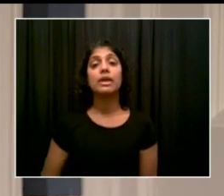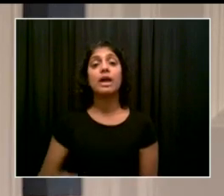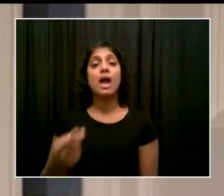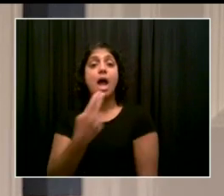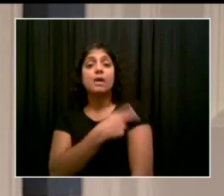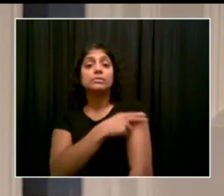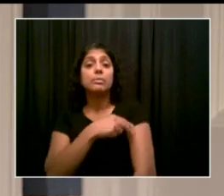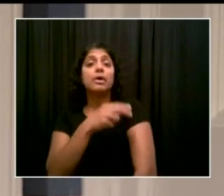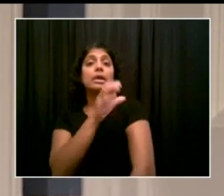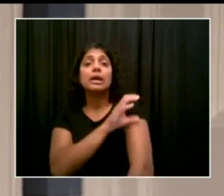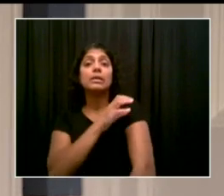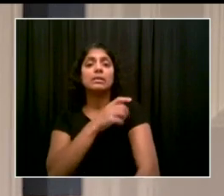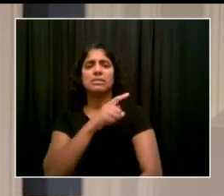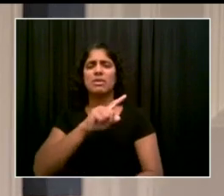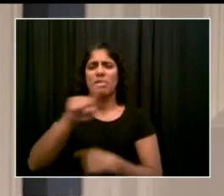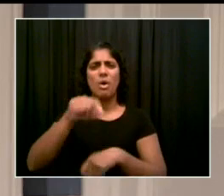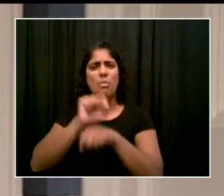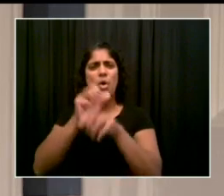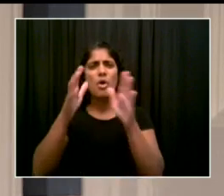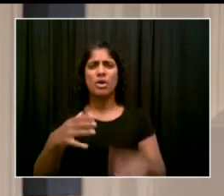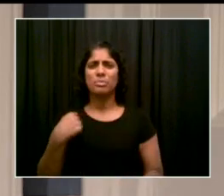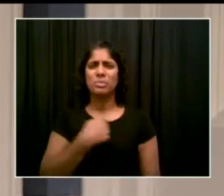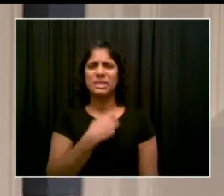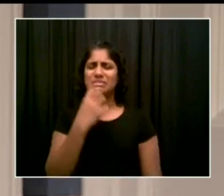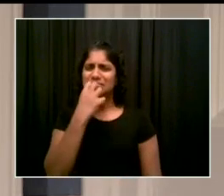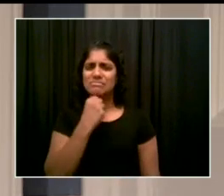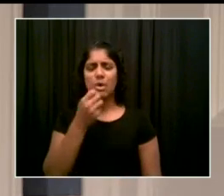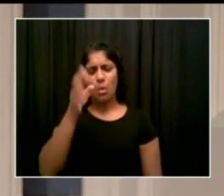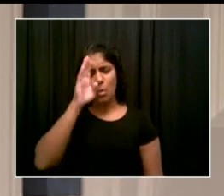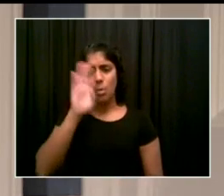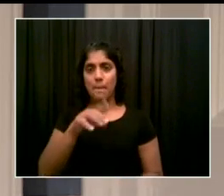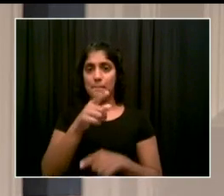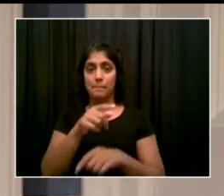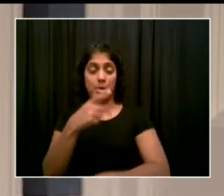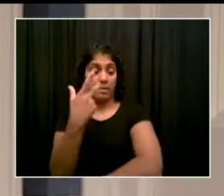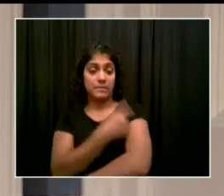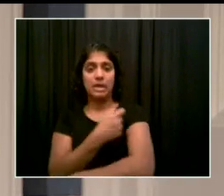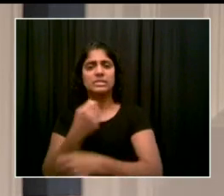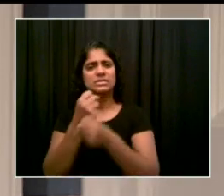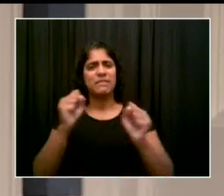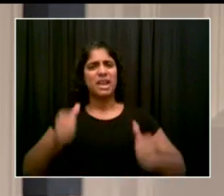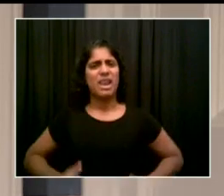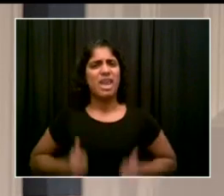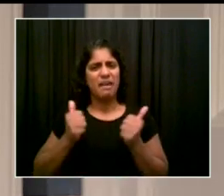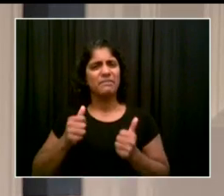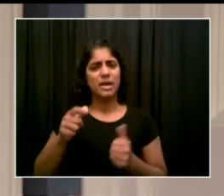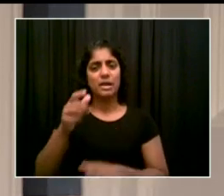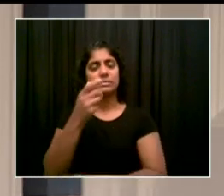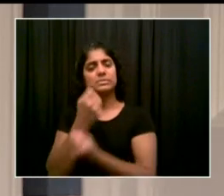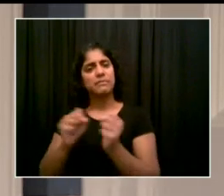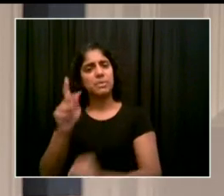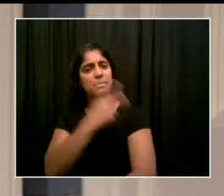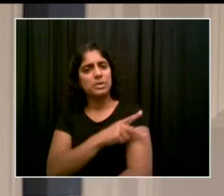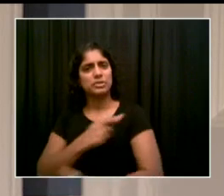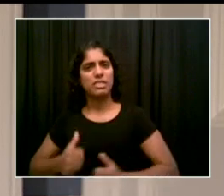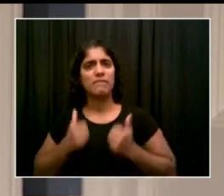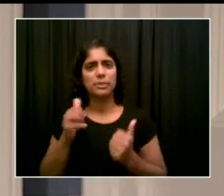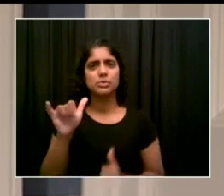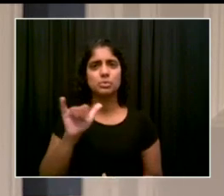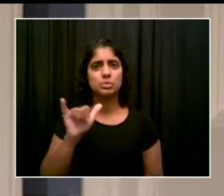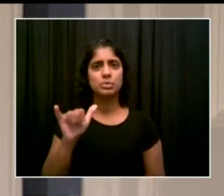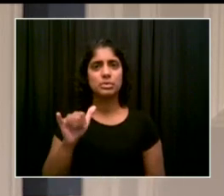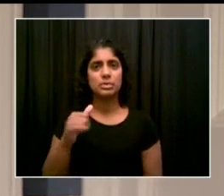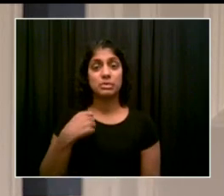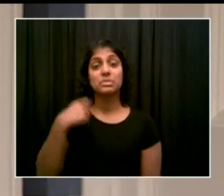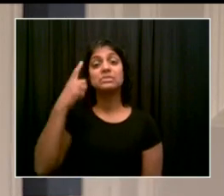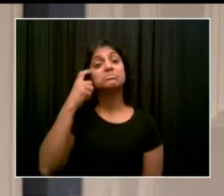work every day to save lives. And I believe my staff will want to get vaccinated or want to get tested so